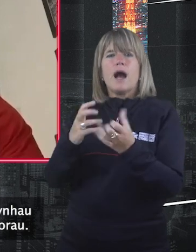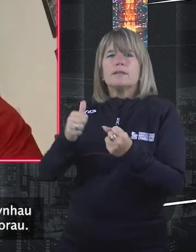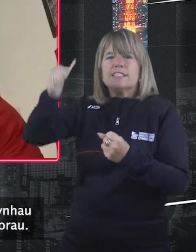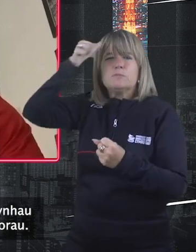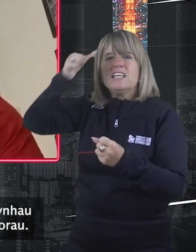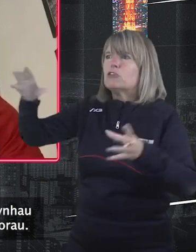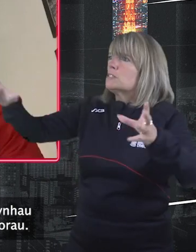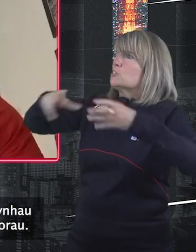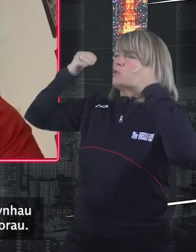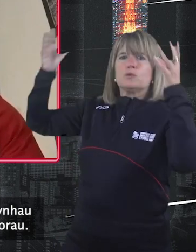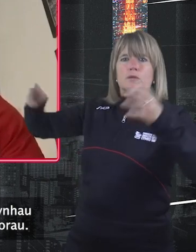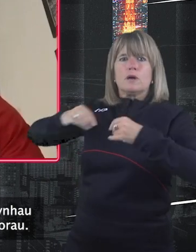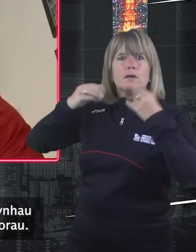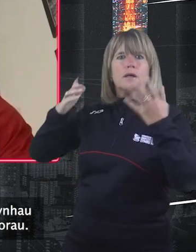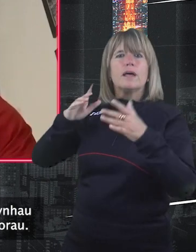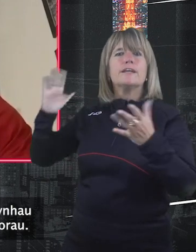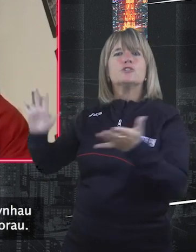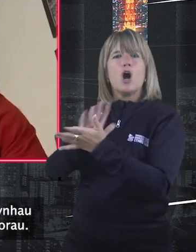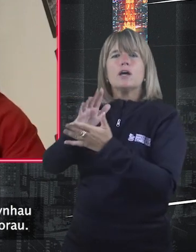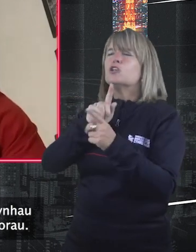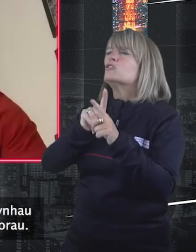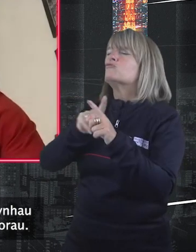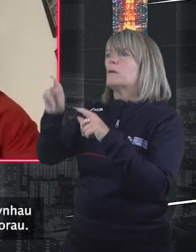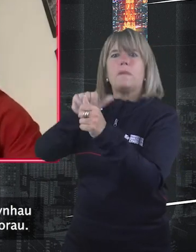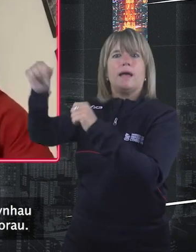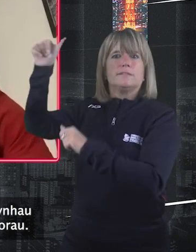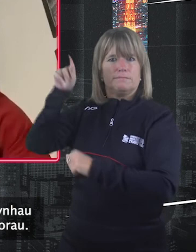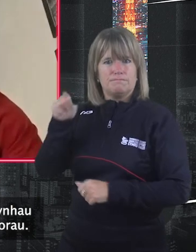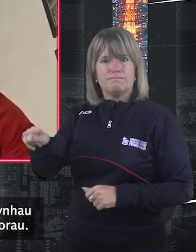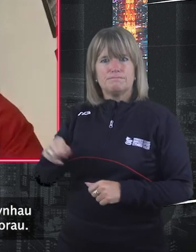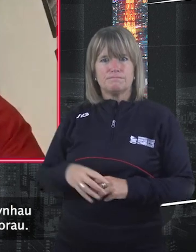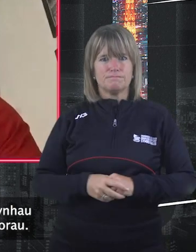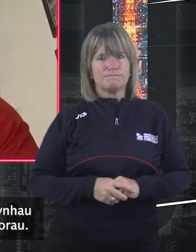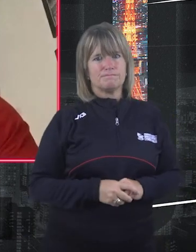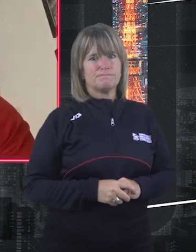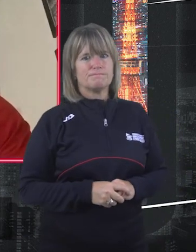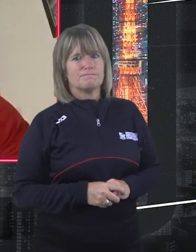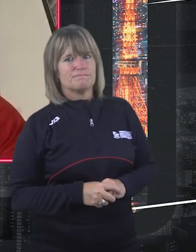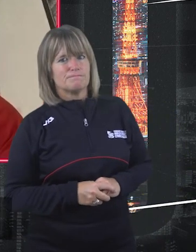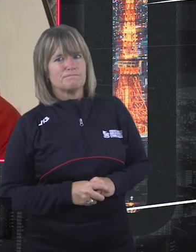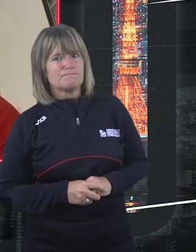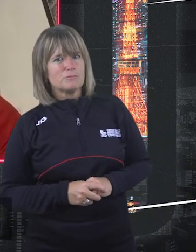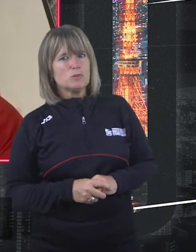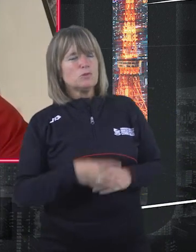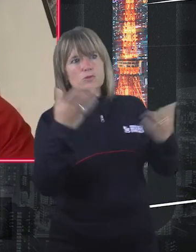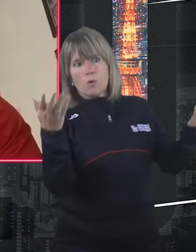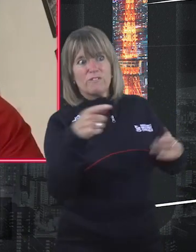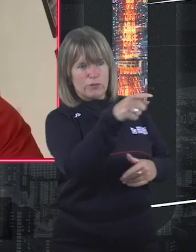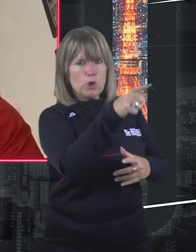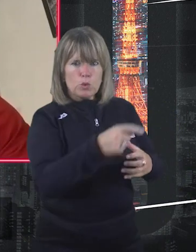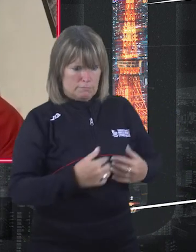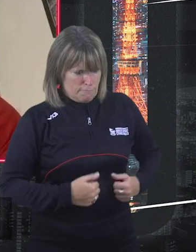experience and make the most of it and just try their best. And what makes you so hungry,